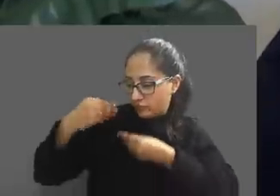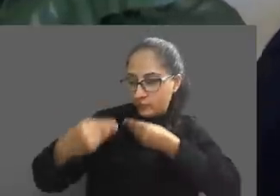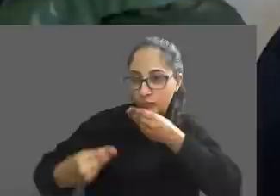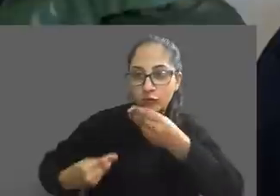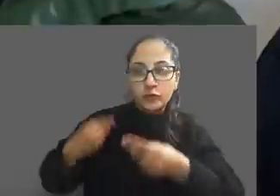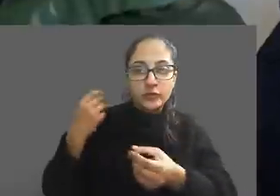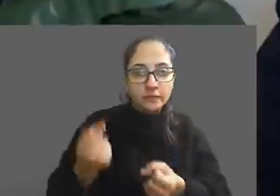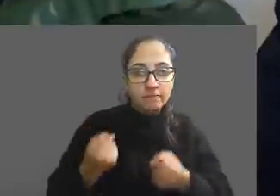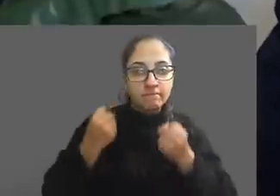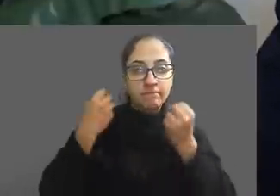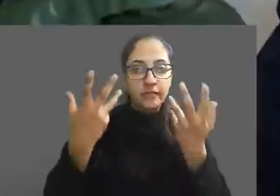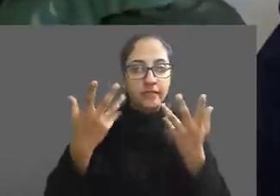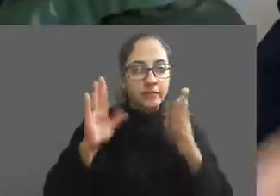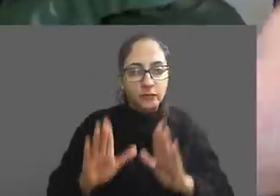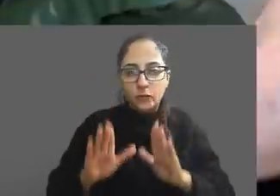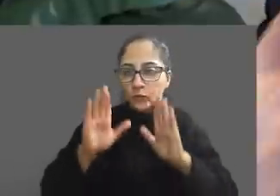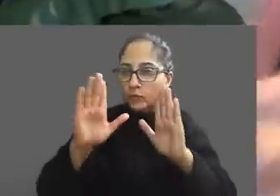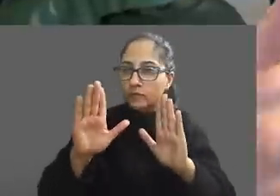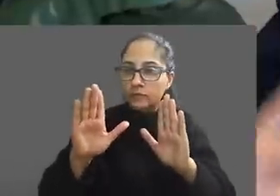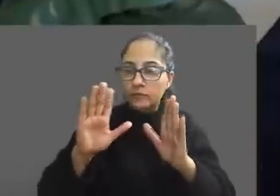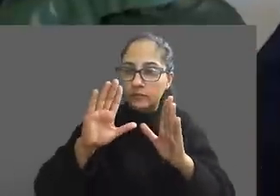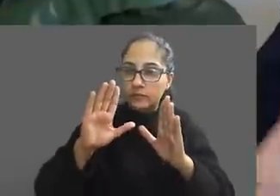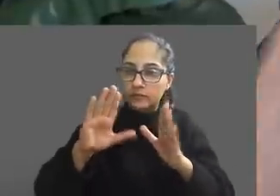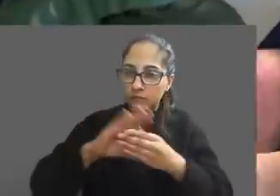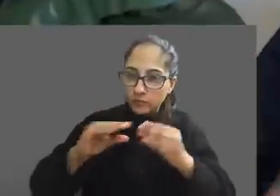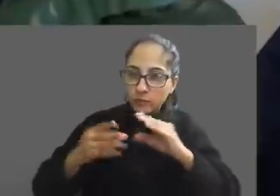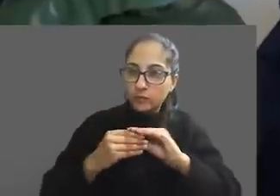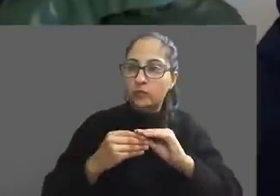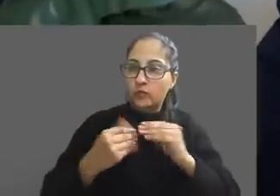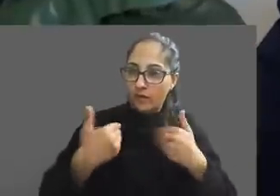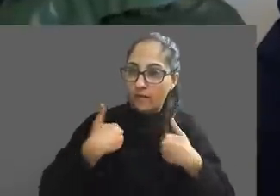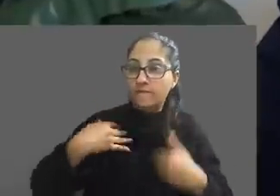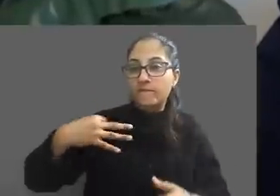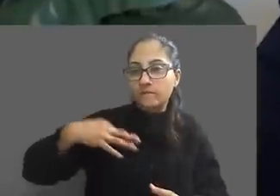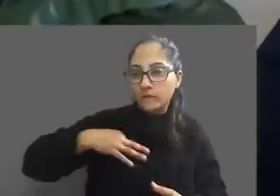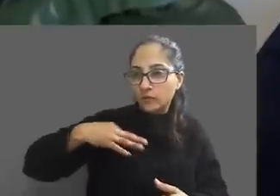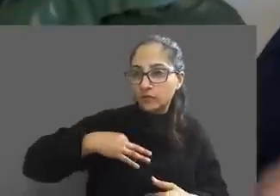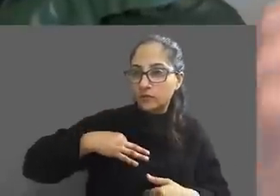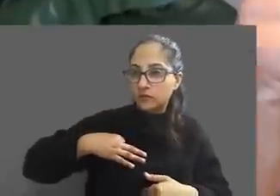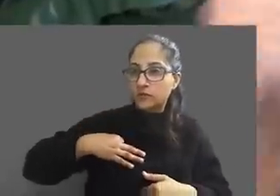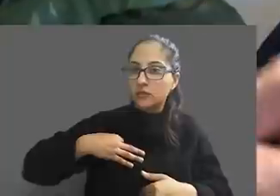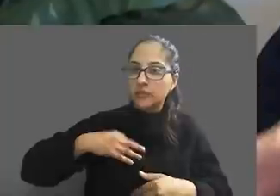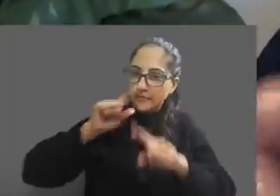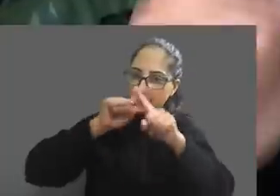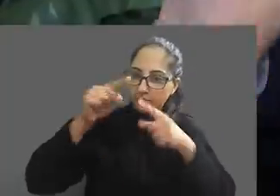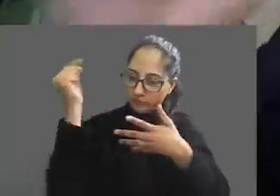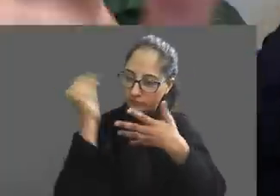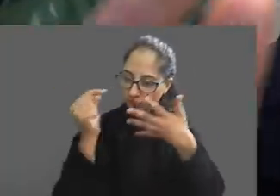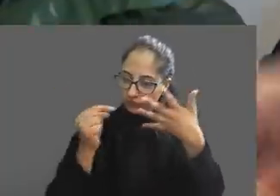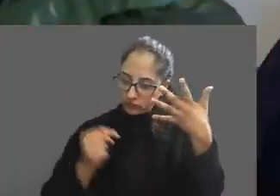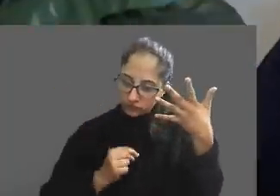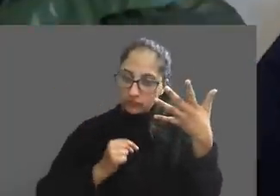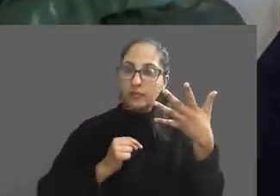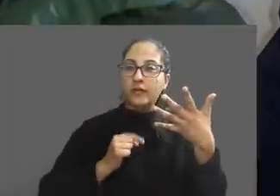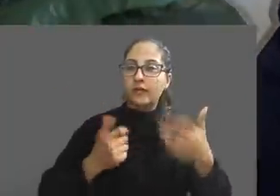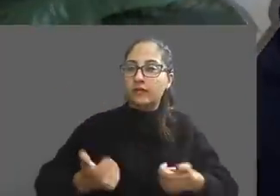and countless others. We are falcons, and it is our destiny to